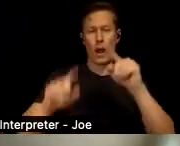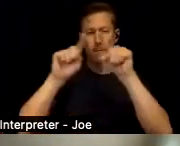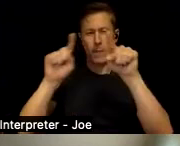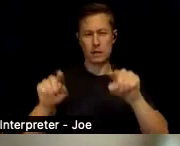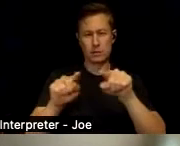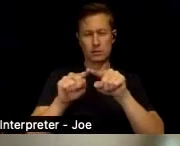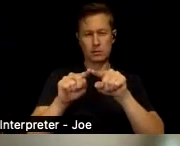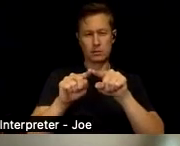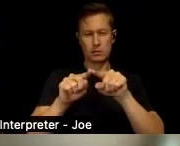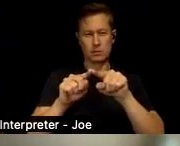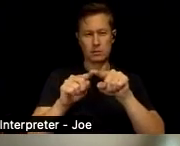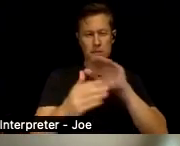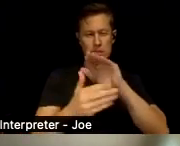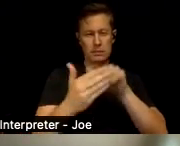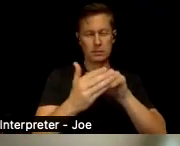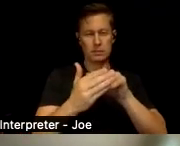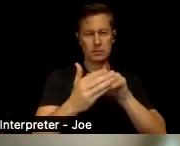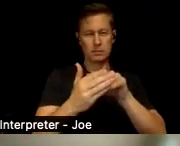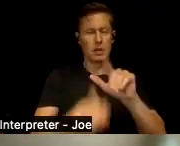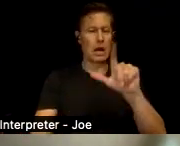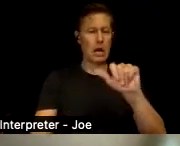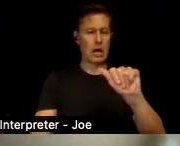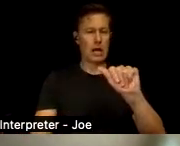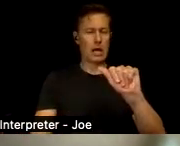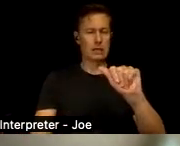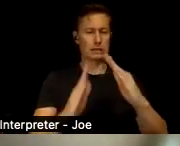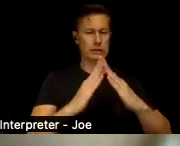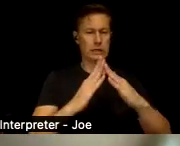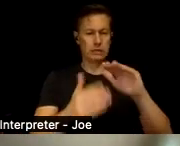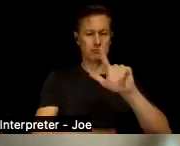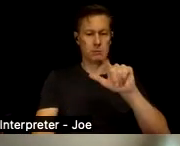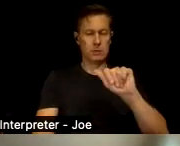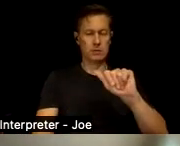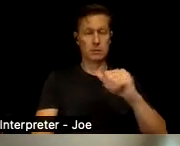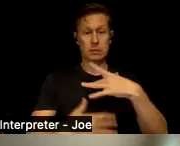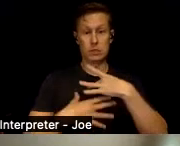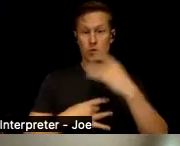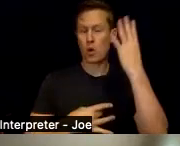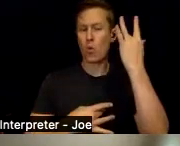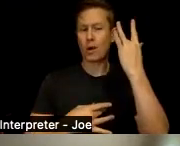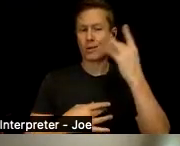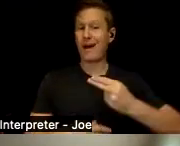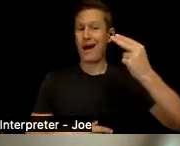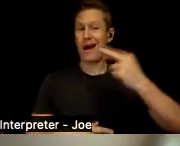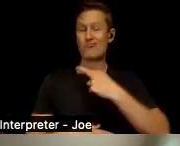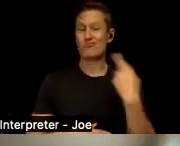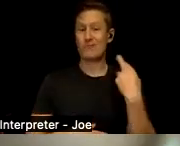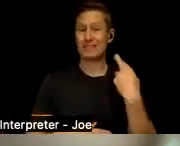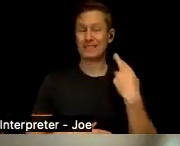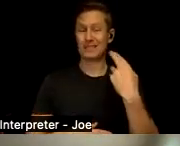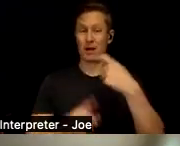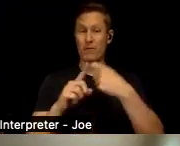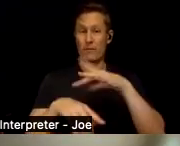on metropolitan, greater Los Angeles. That's of particular interest because of the high risk exposure from earthquakes that